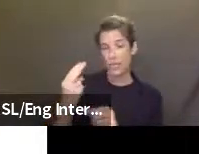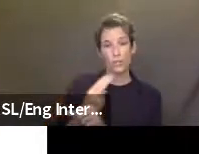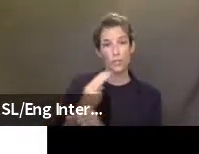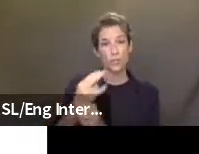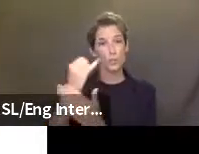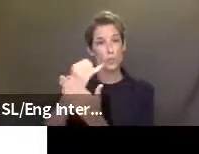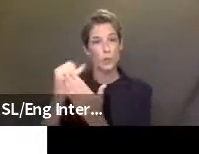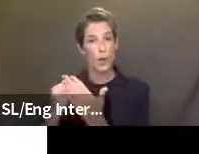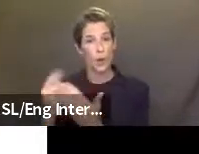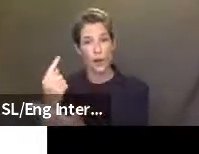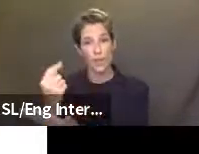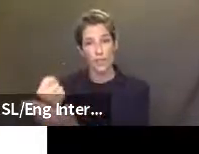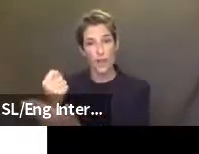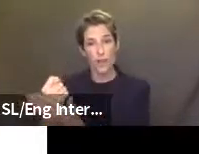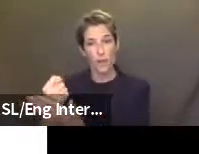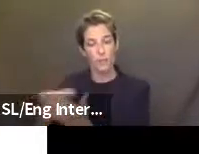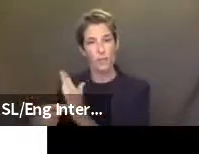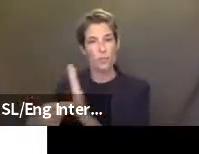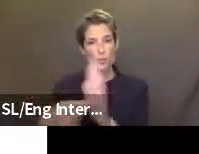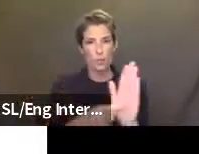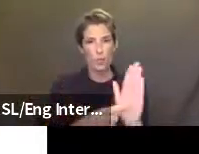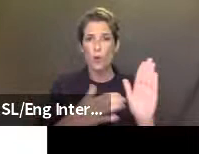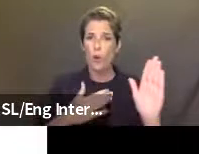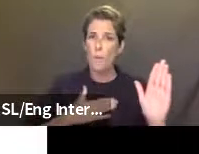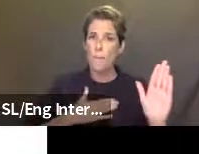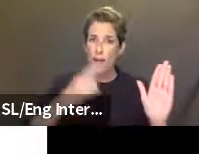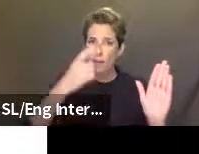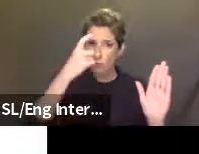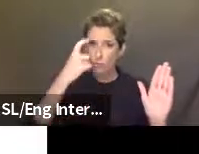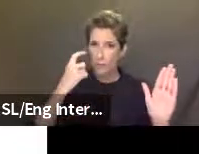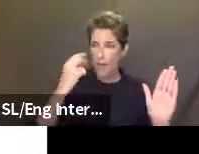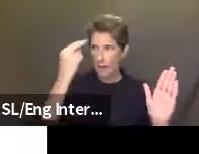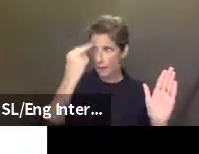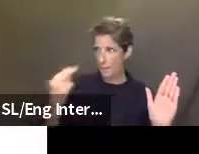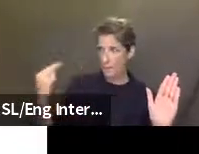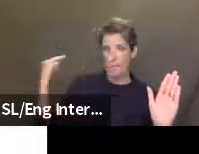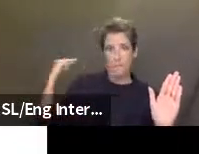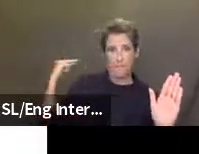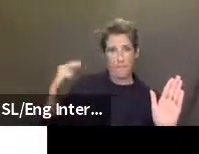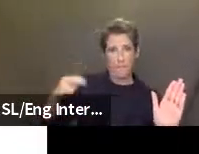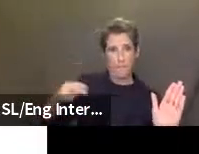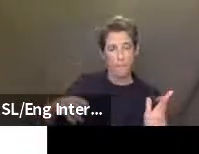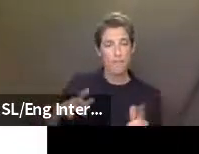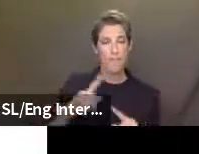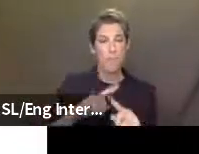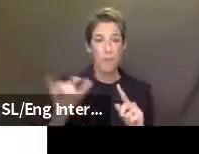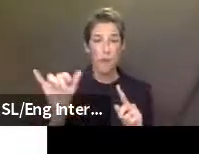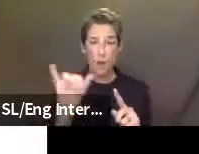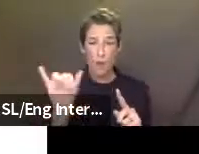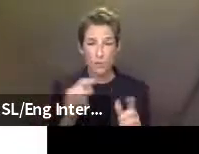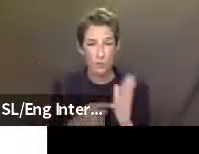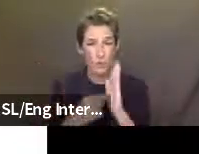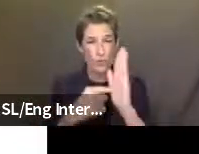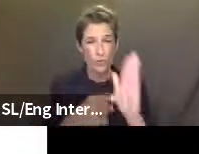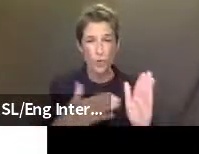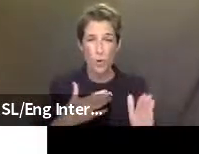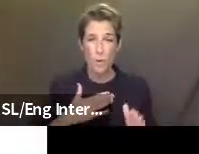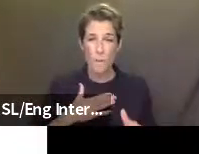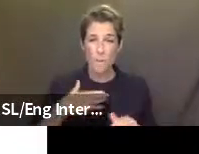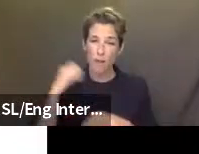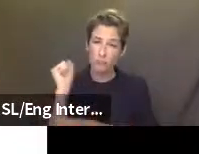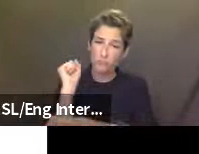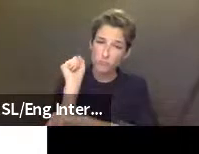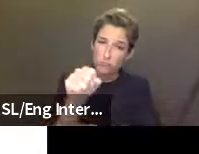traumatic past, but rather helped me cope with new impairments and refashion my body images. Over time, I had become more confident